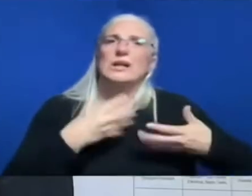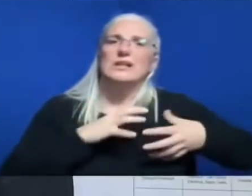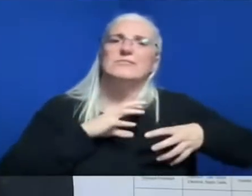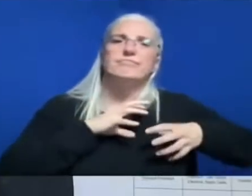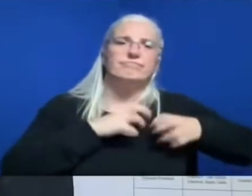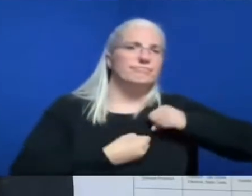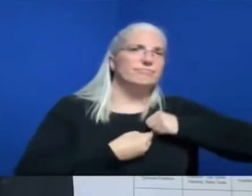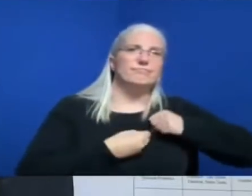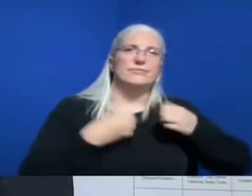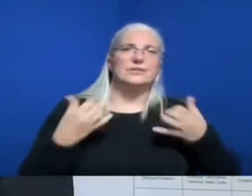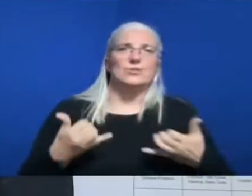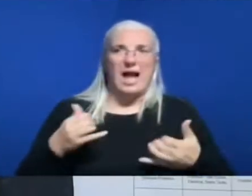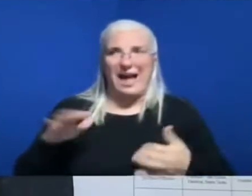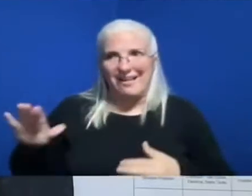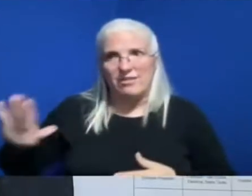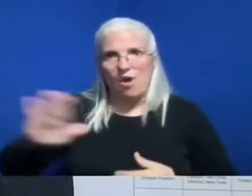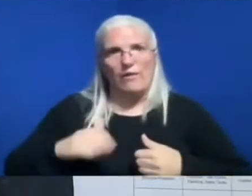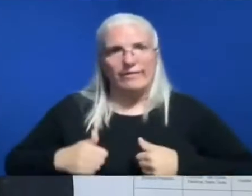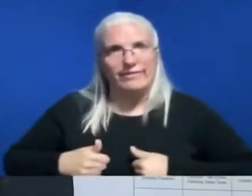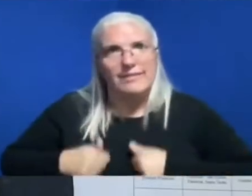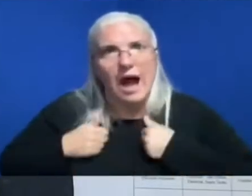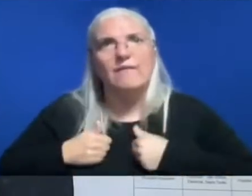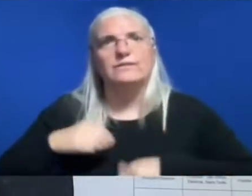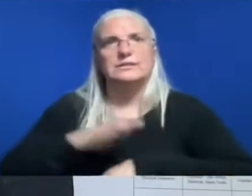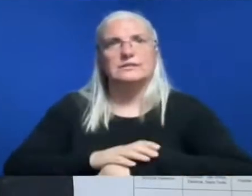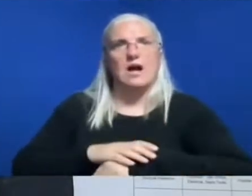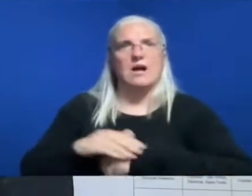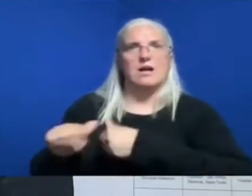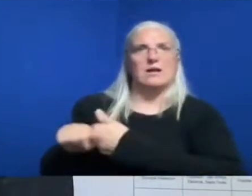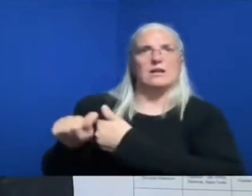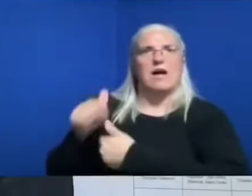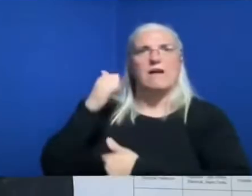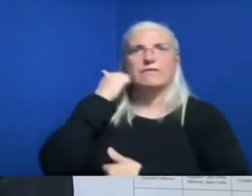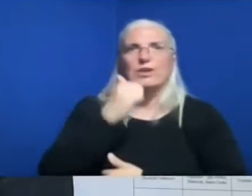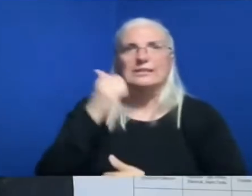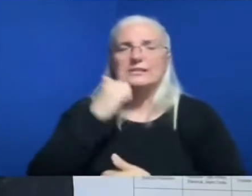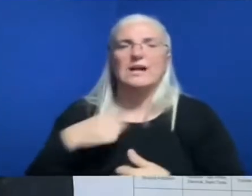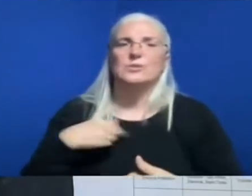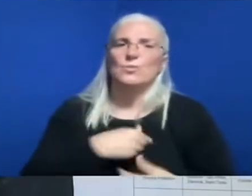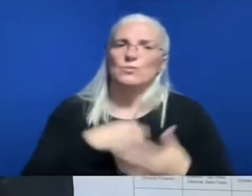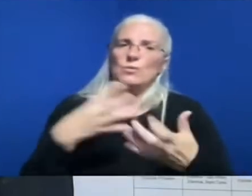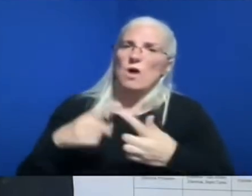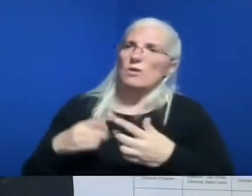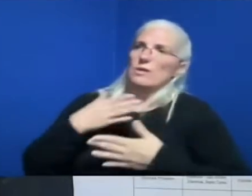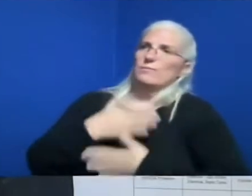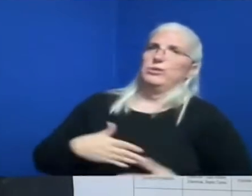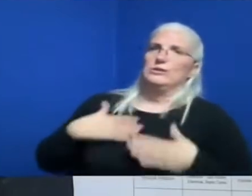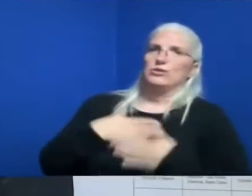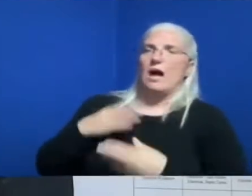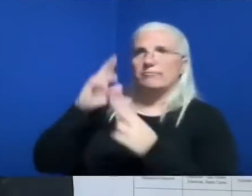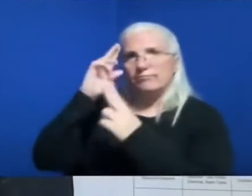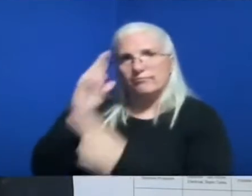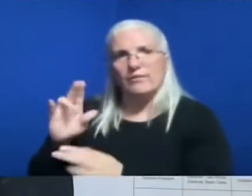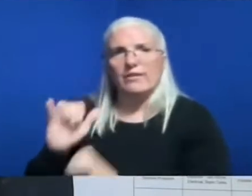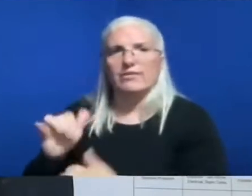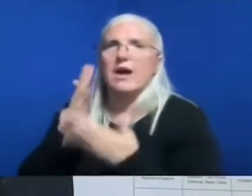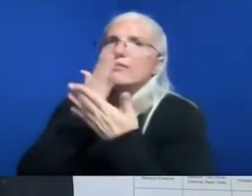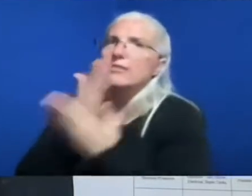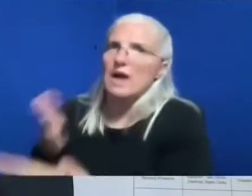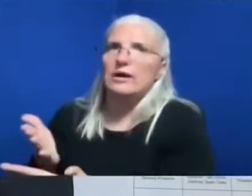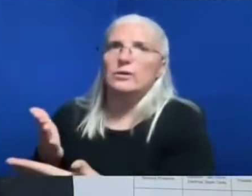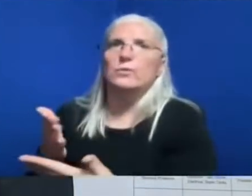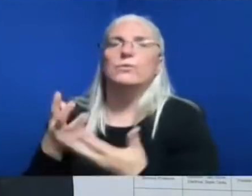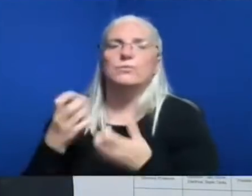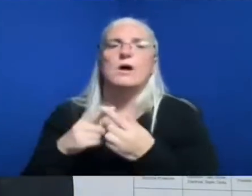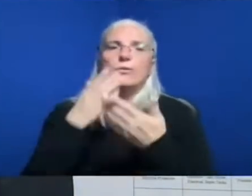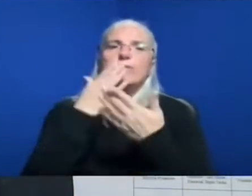every day for us, and really just want to express some appreciation. So thanks to all of you. So thank you.